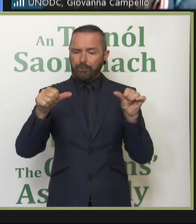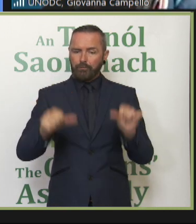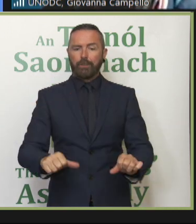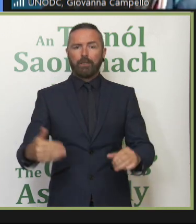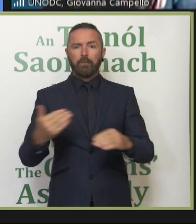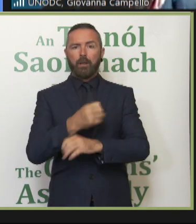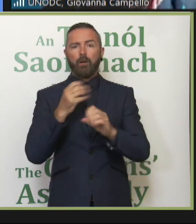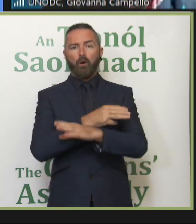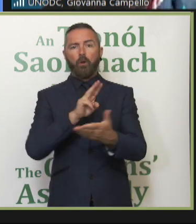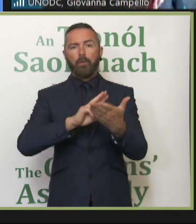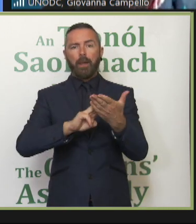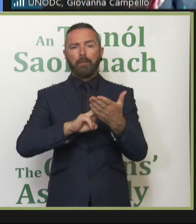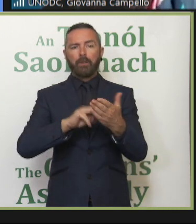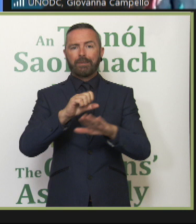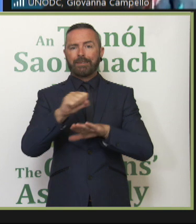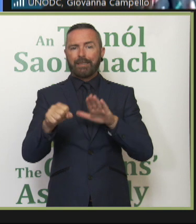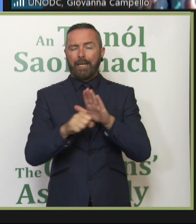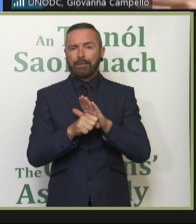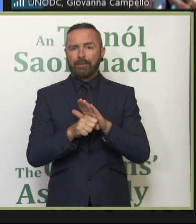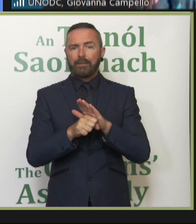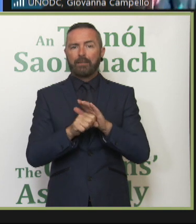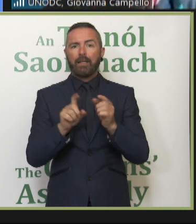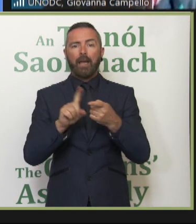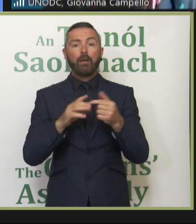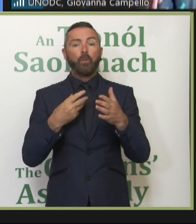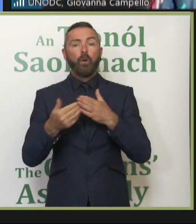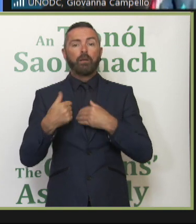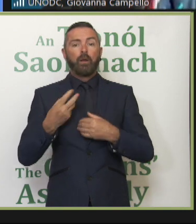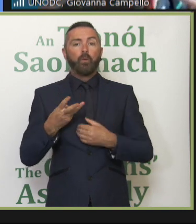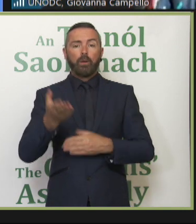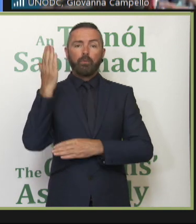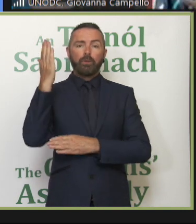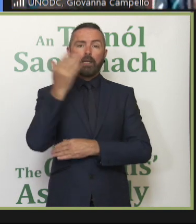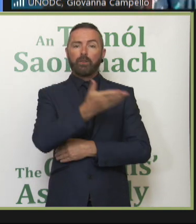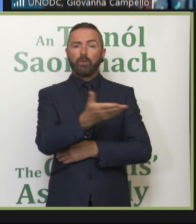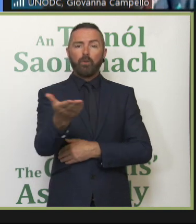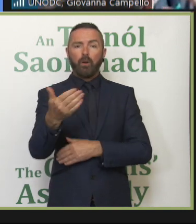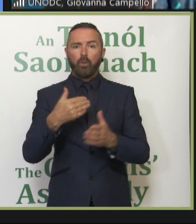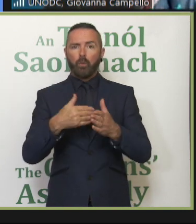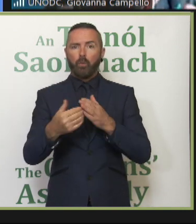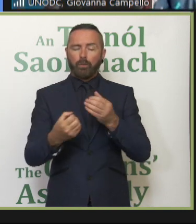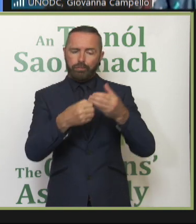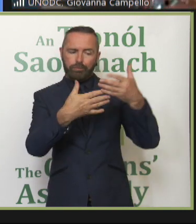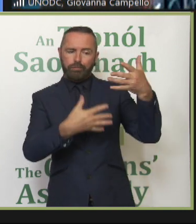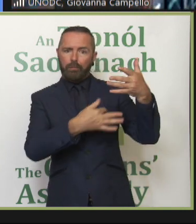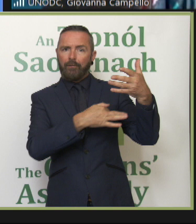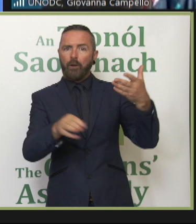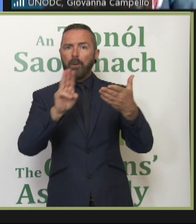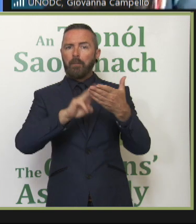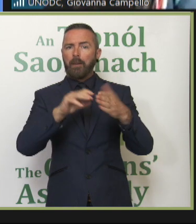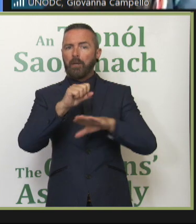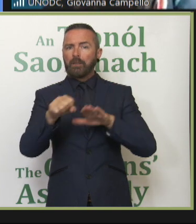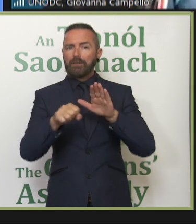member states. And what I will be presenting to you is what comes out from the member states